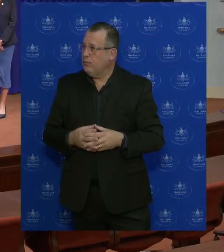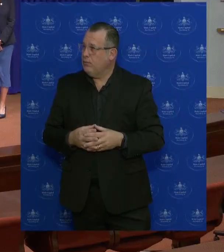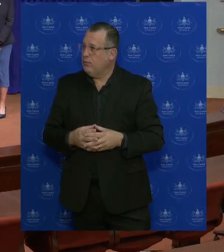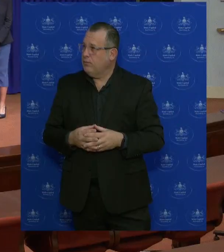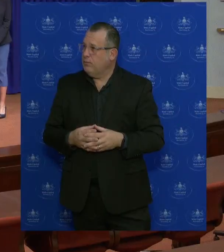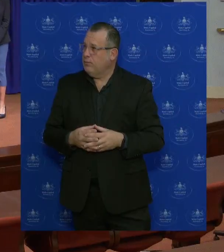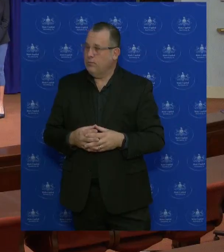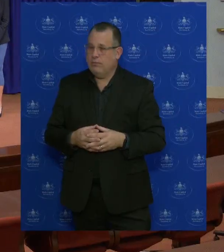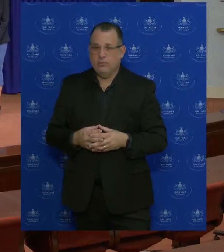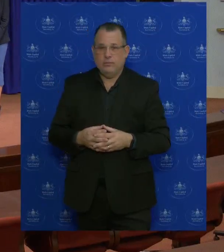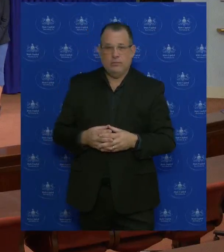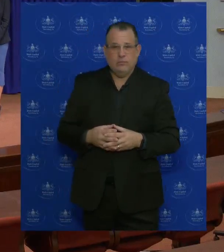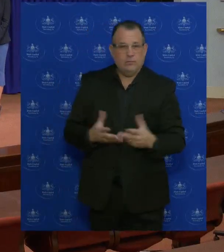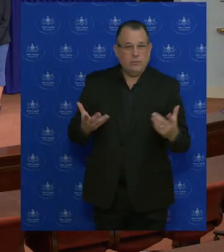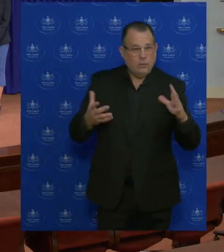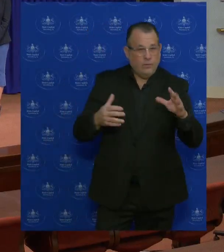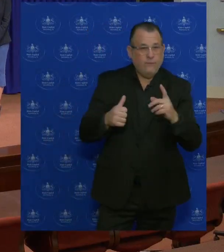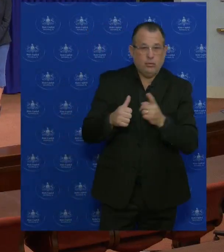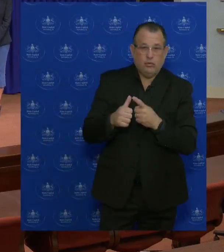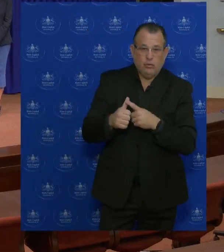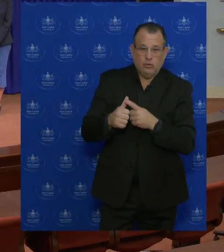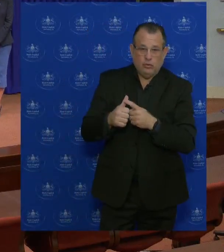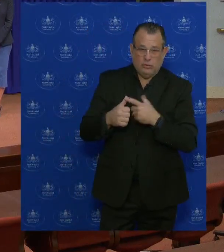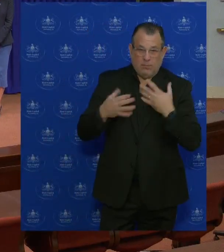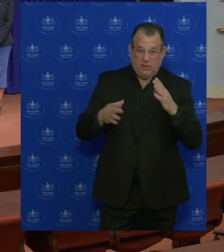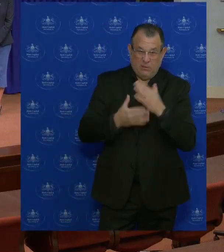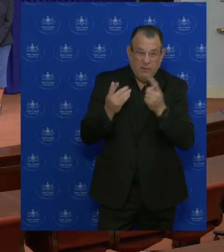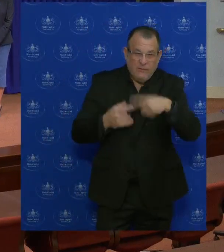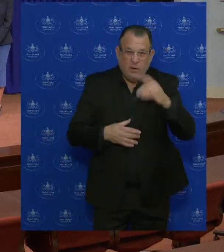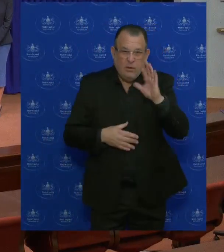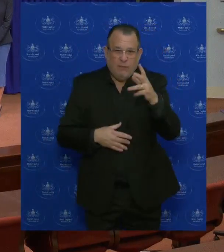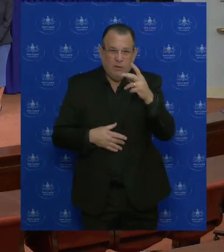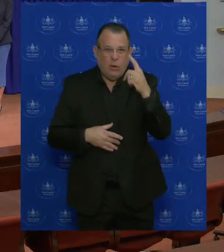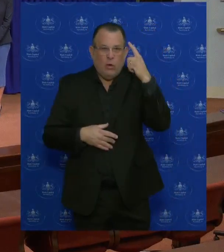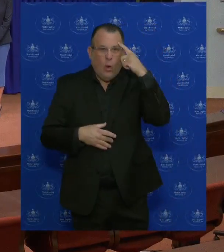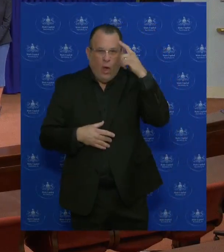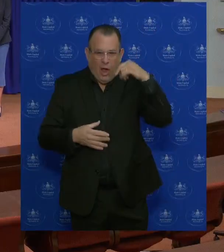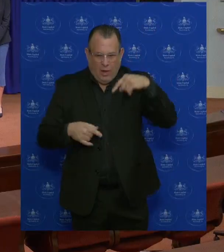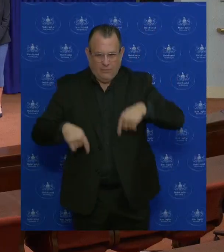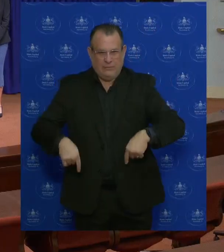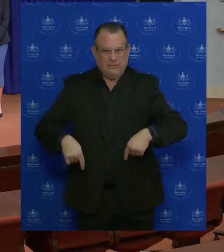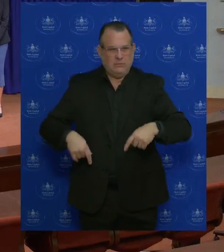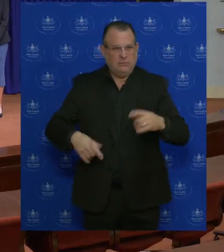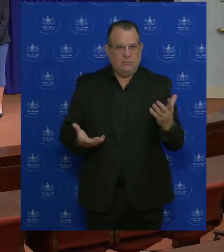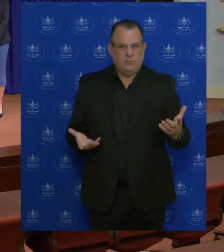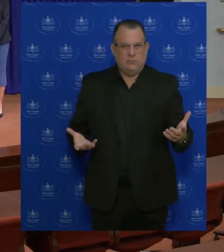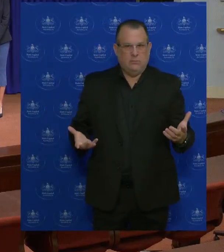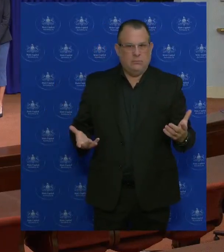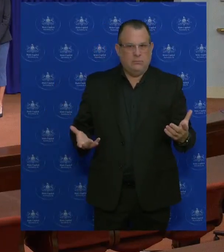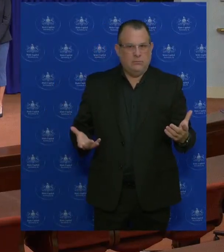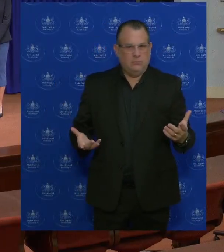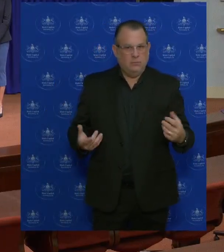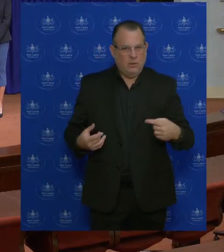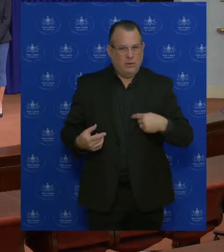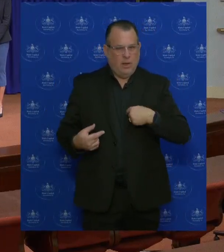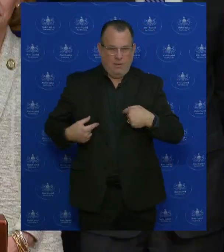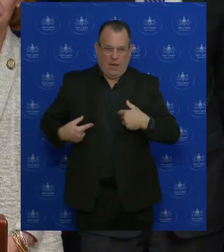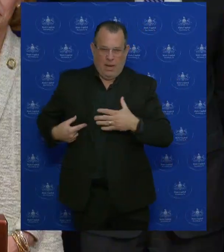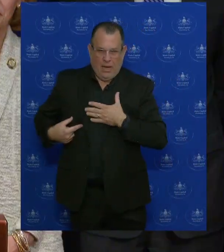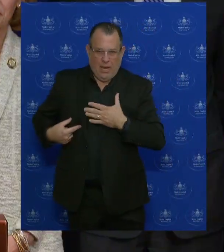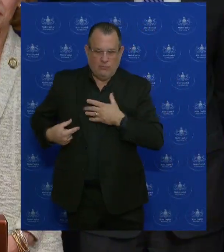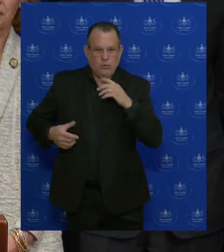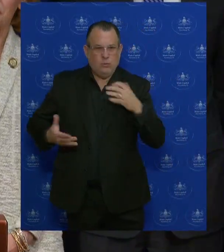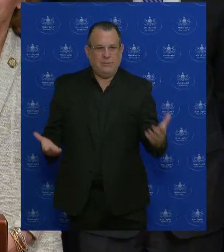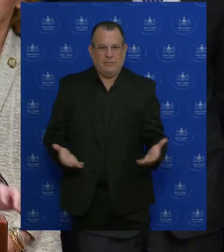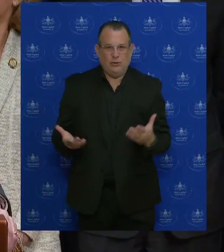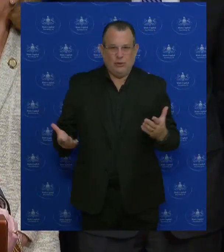Well, first of all, I bet some of you never thought you'd see this before. But I'm very happy to be here this morning to join